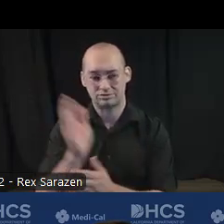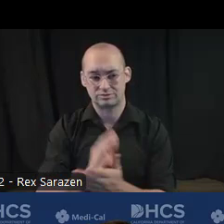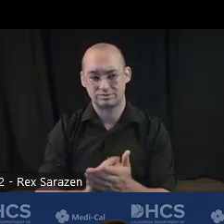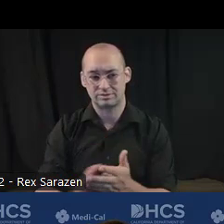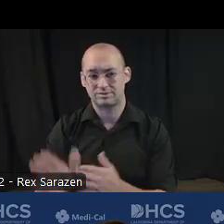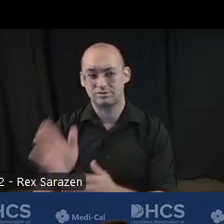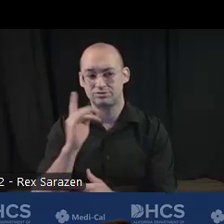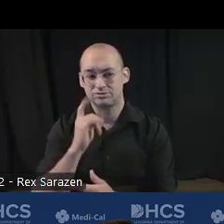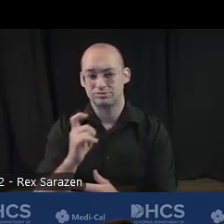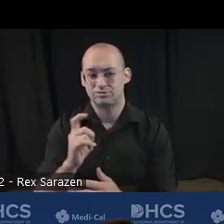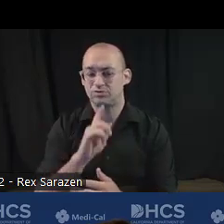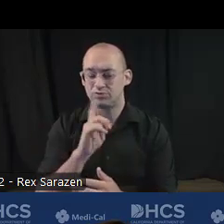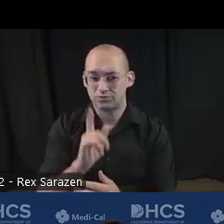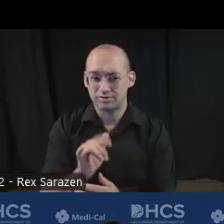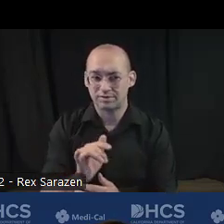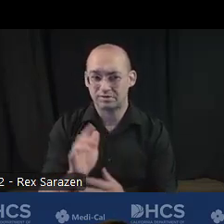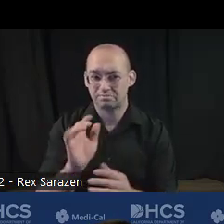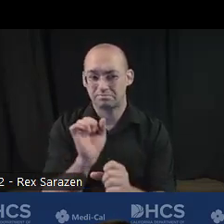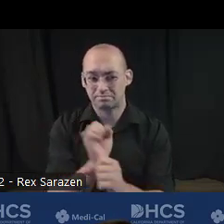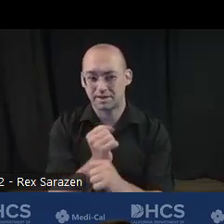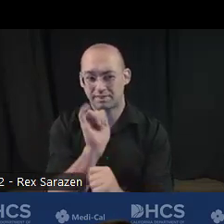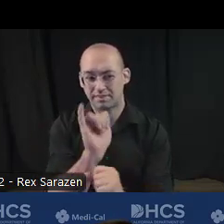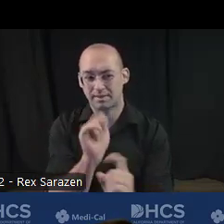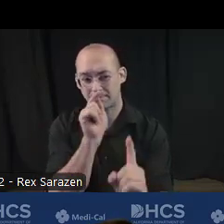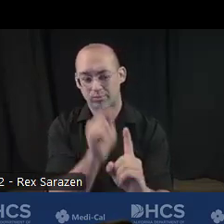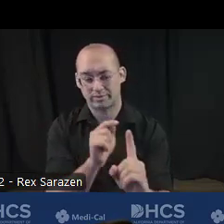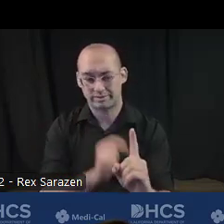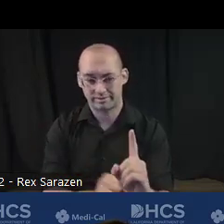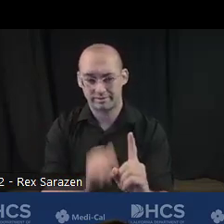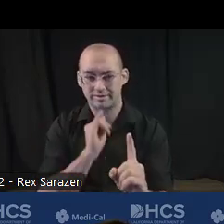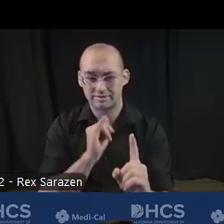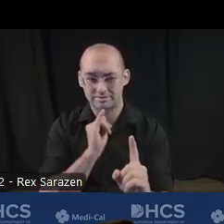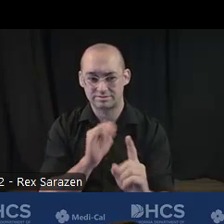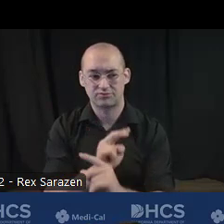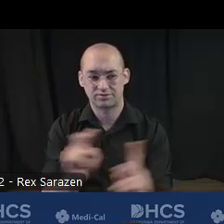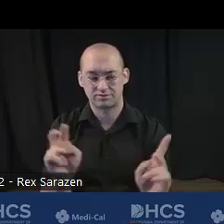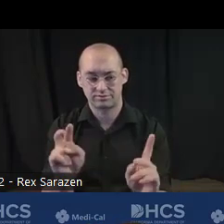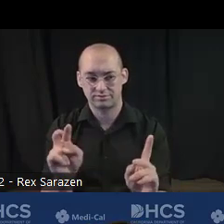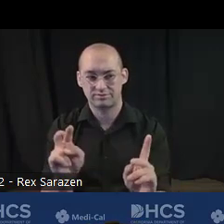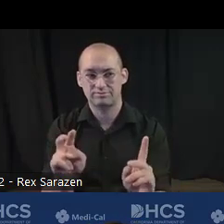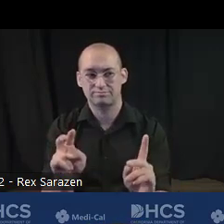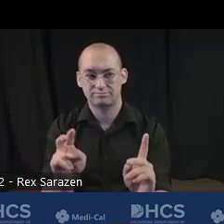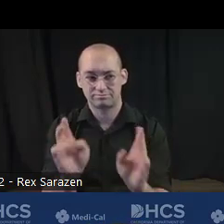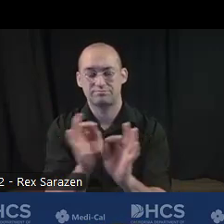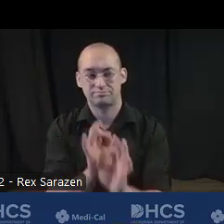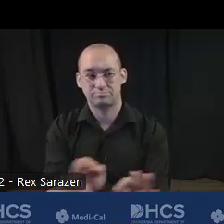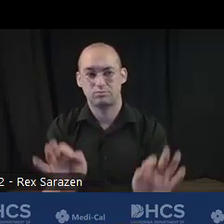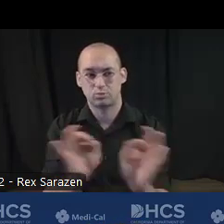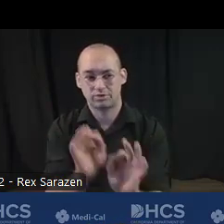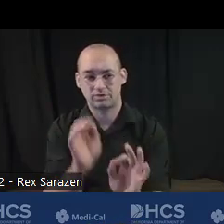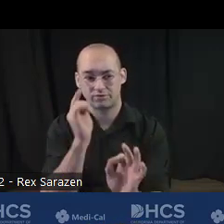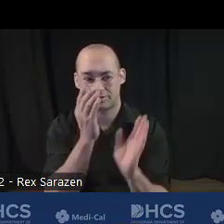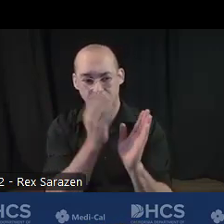really making that point that it is, it is essential to our planning